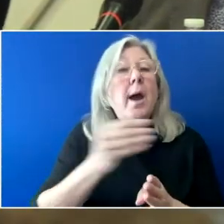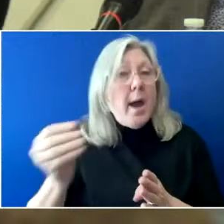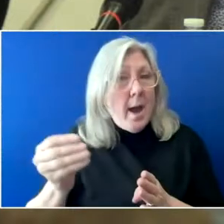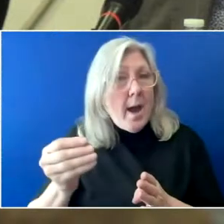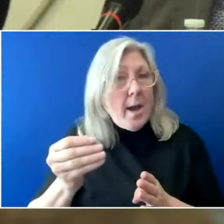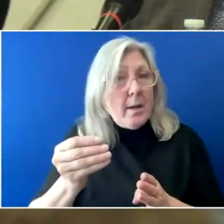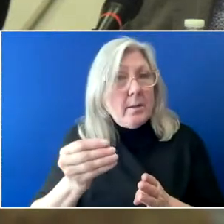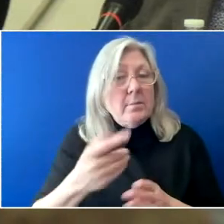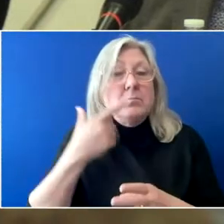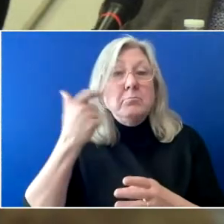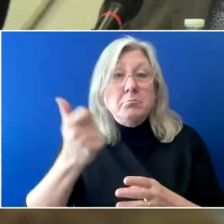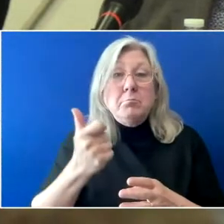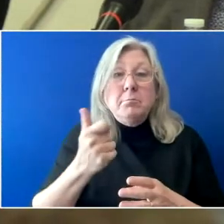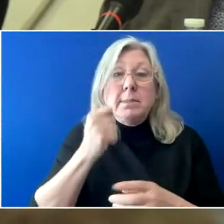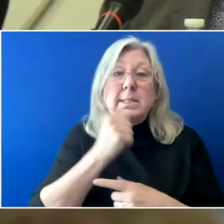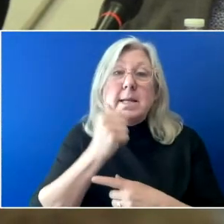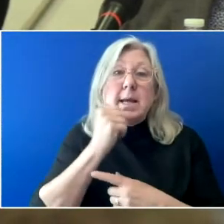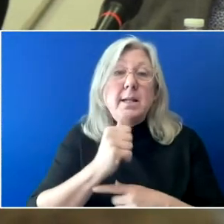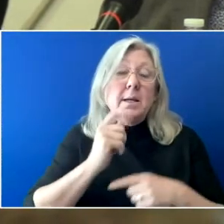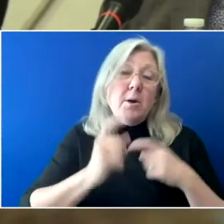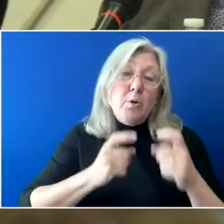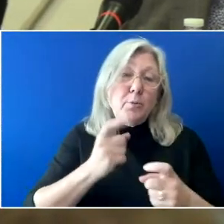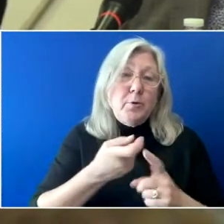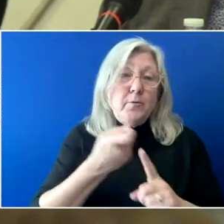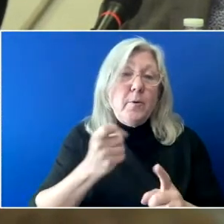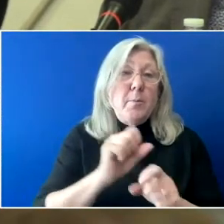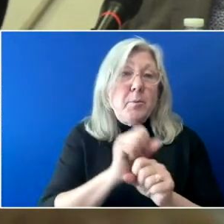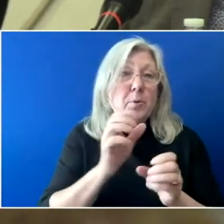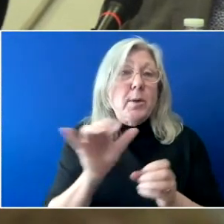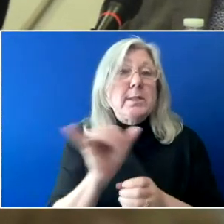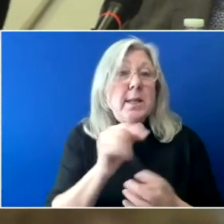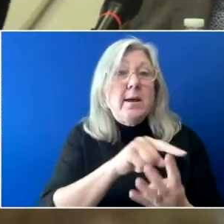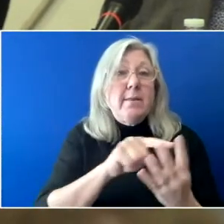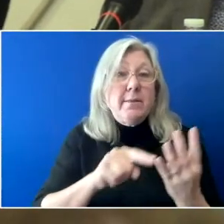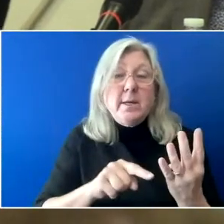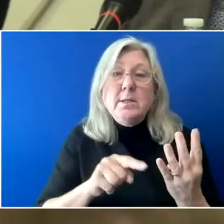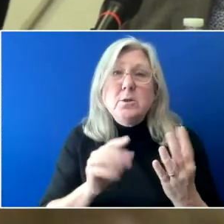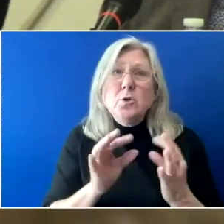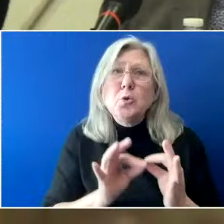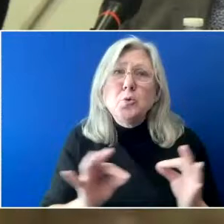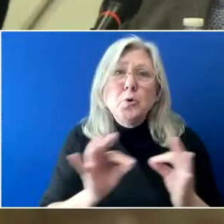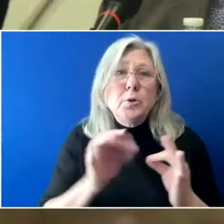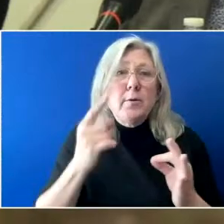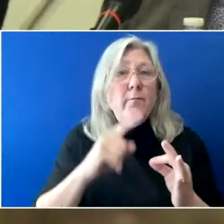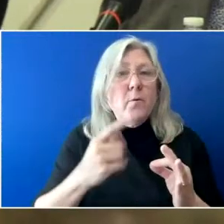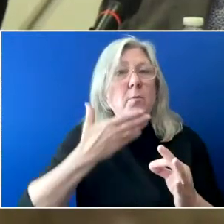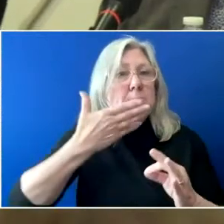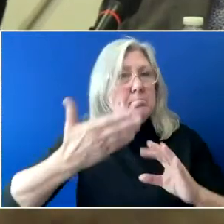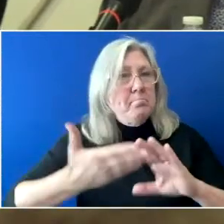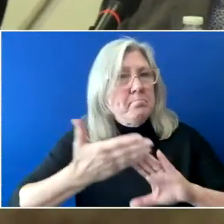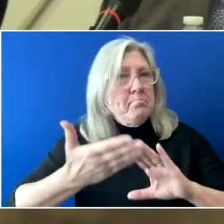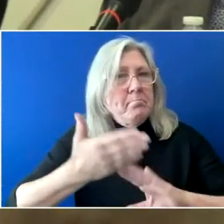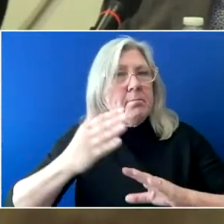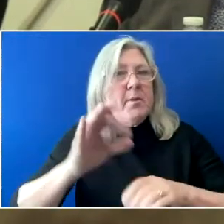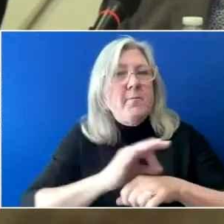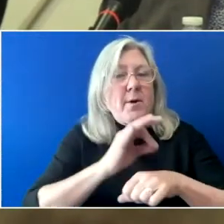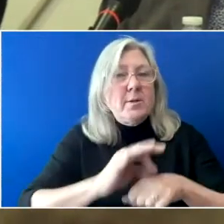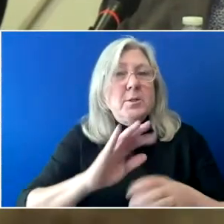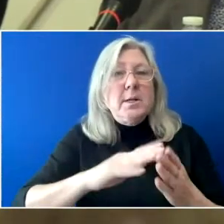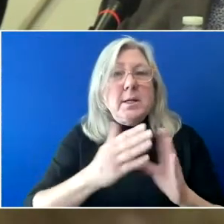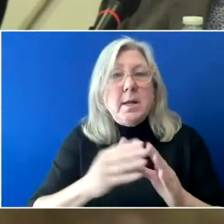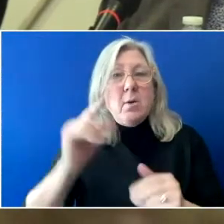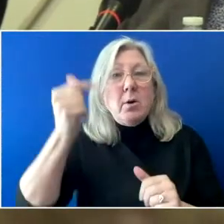contributions of employees like these are crucial to a well-functioning town government that supports